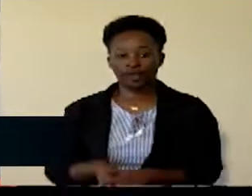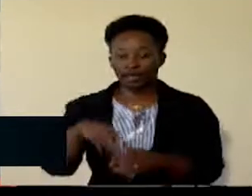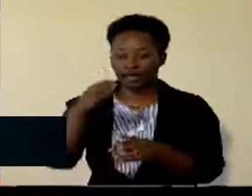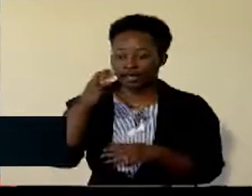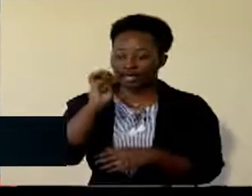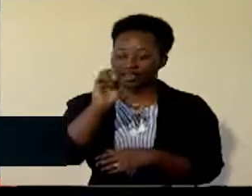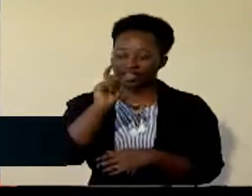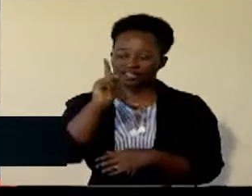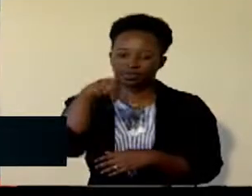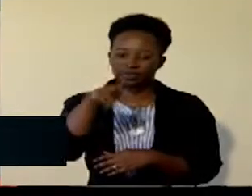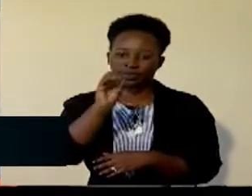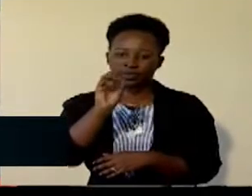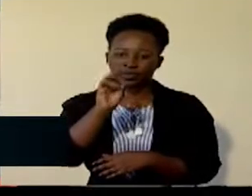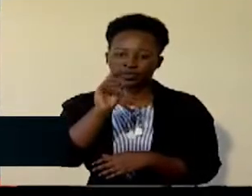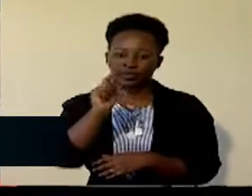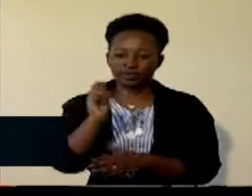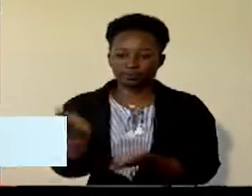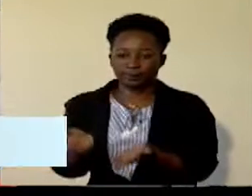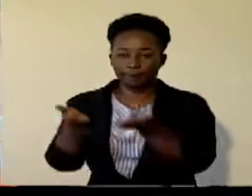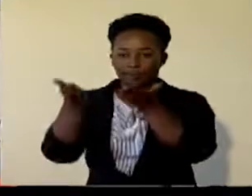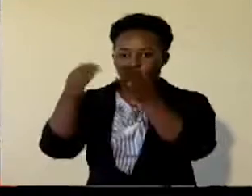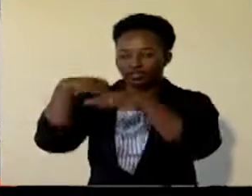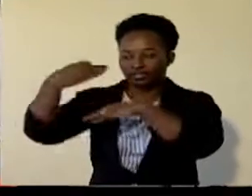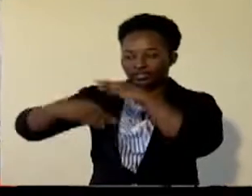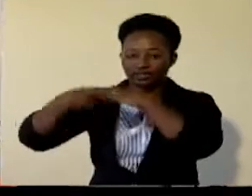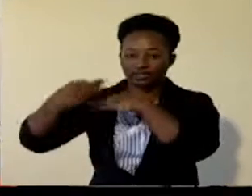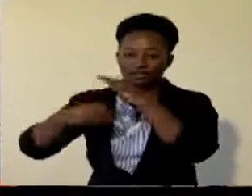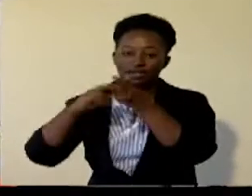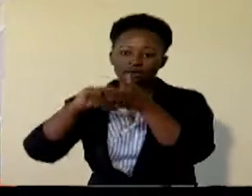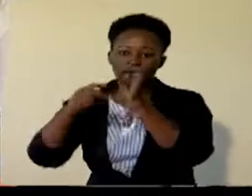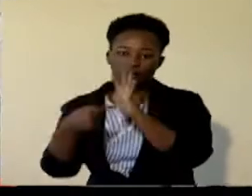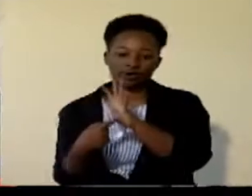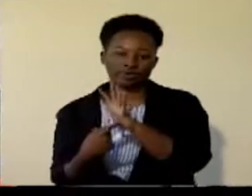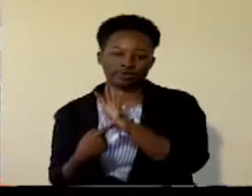promotion industries refers to the establishment